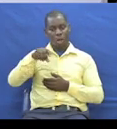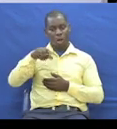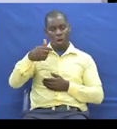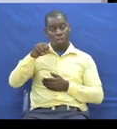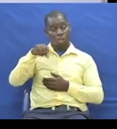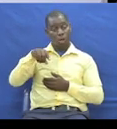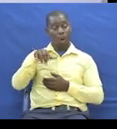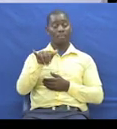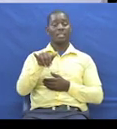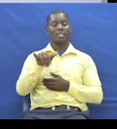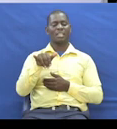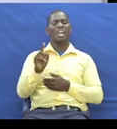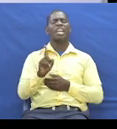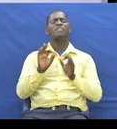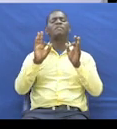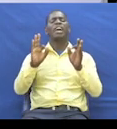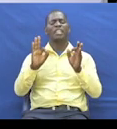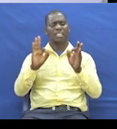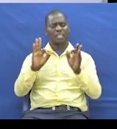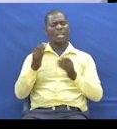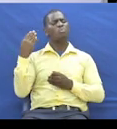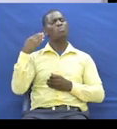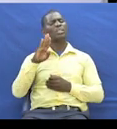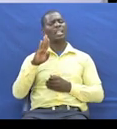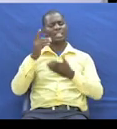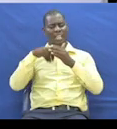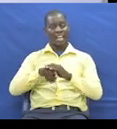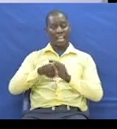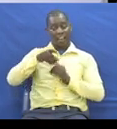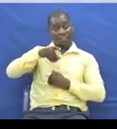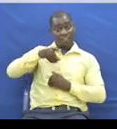An isotope is a very important aspect in physics.